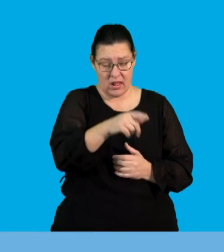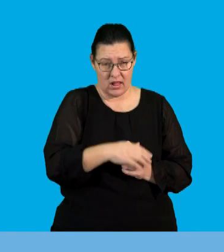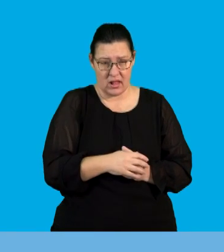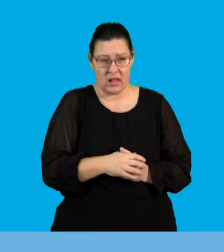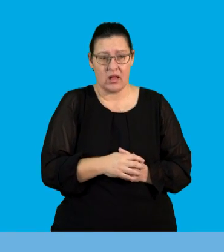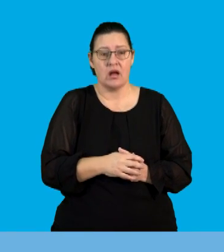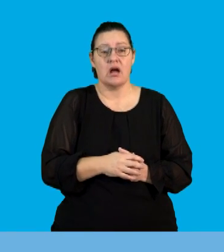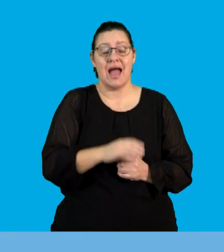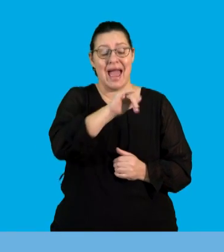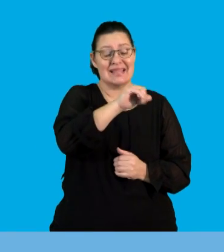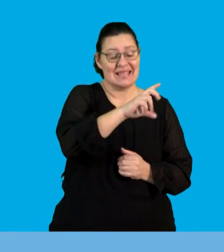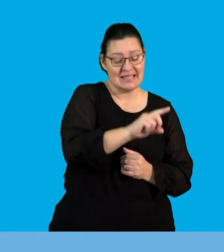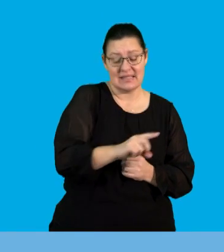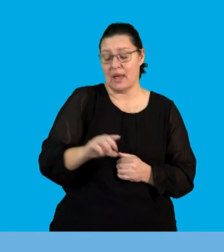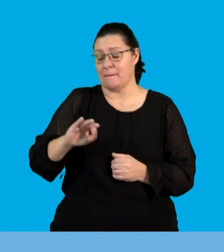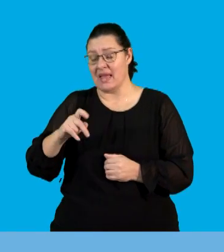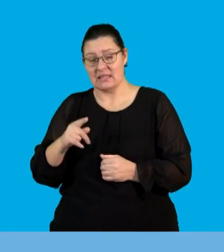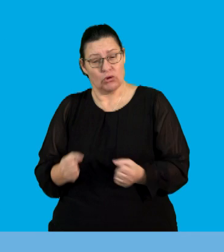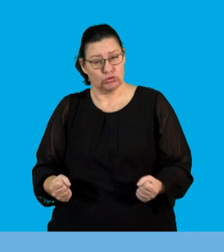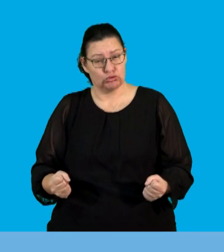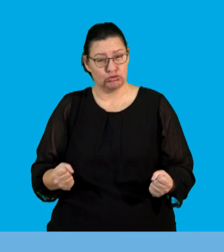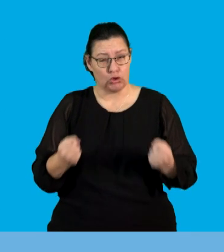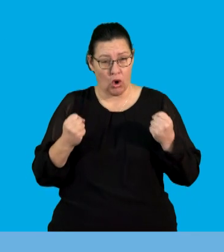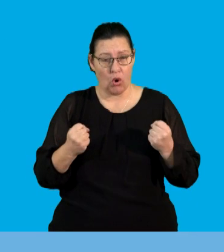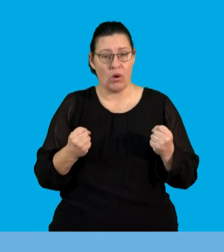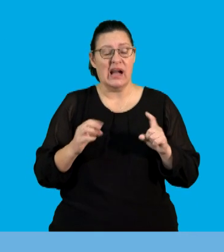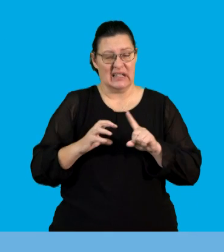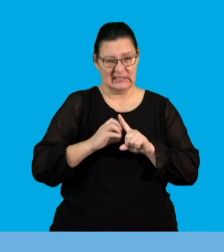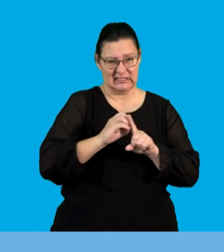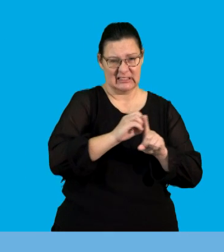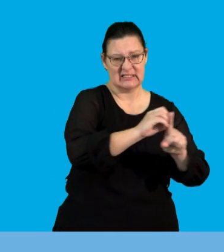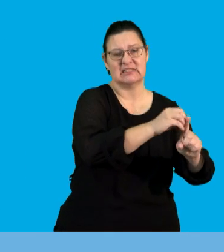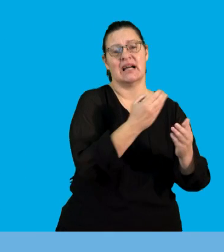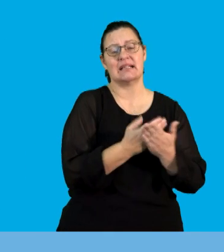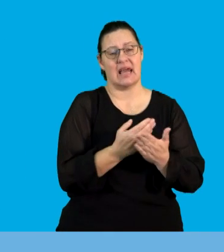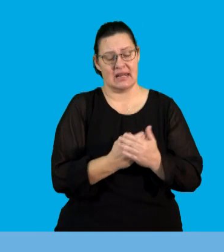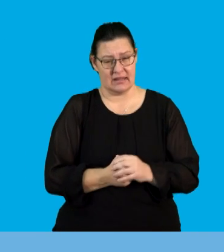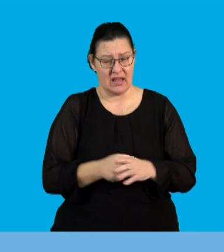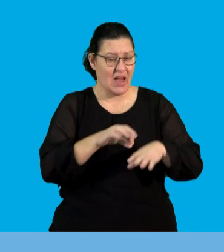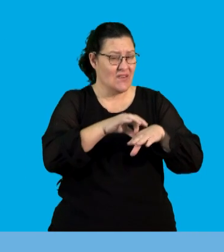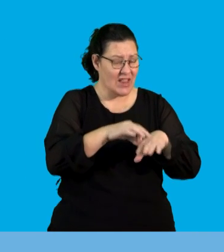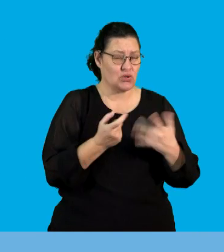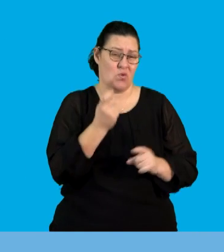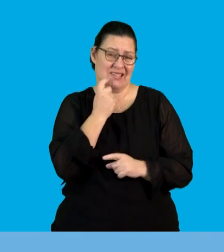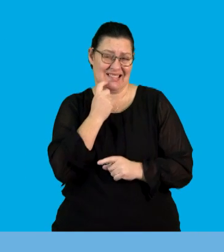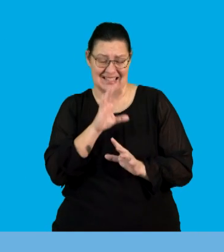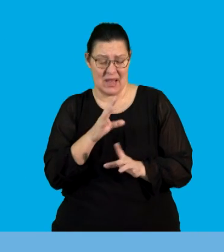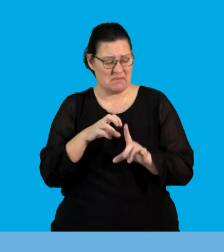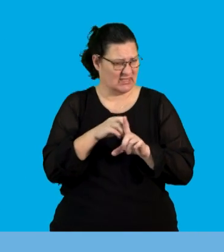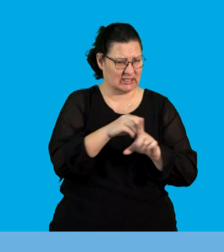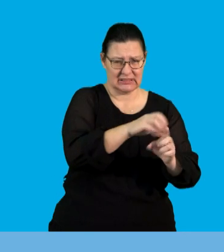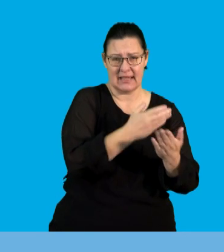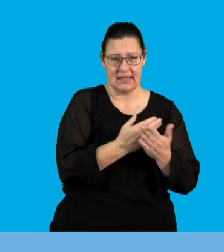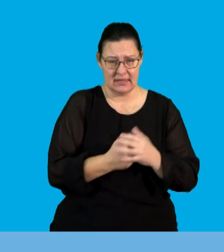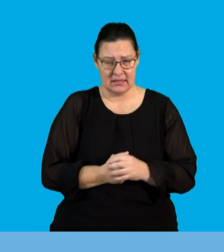know that strong acids and bases are corrosive. Remember, that means they can eat away flesh and any material that it come